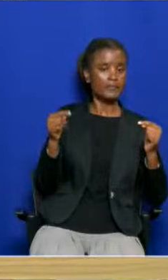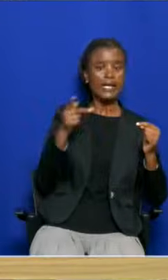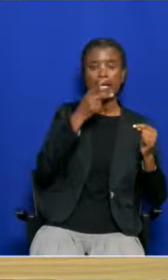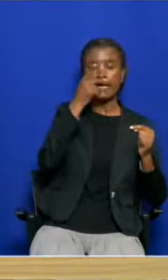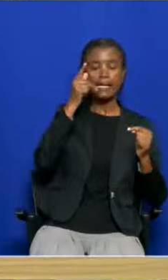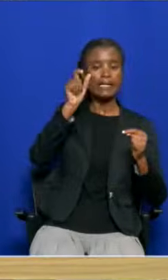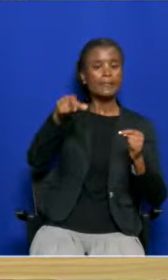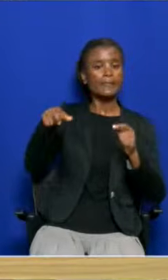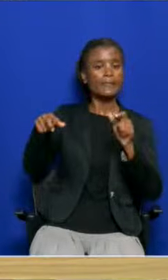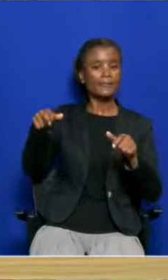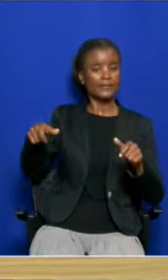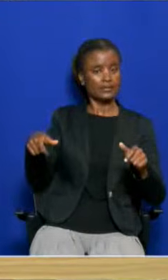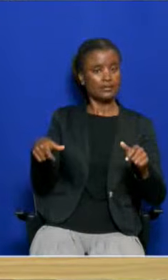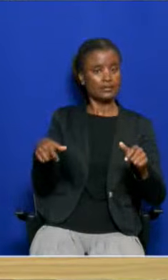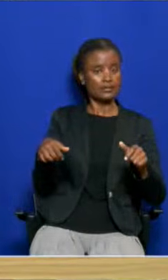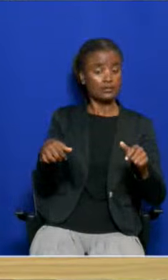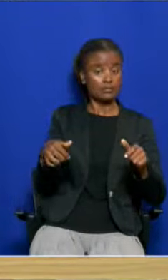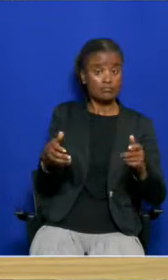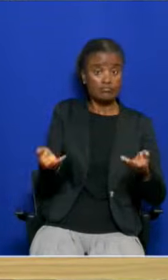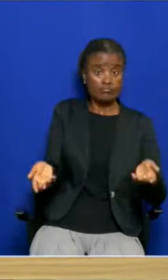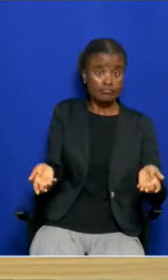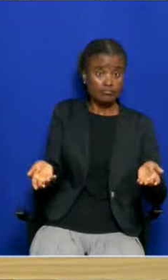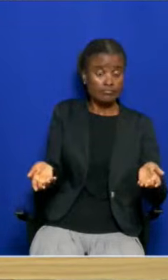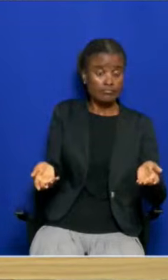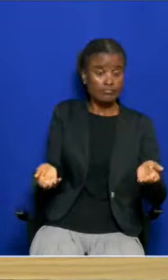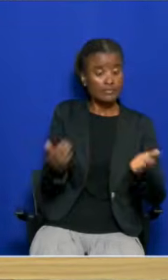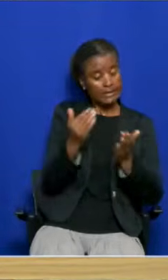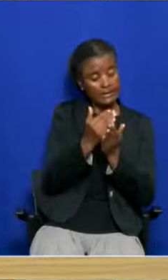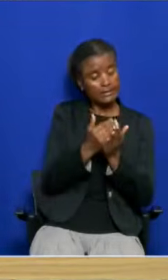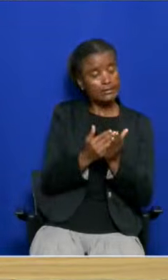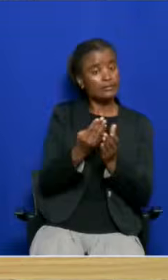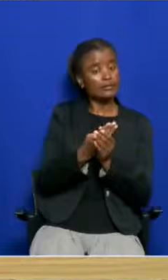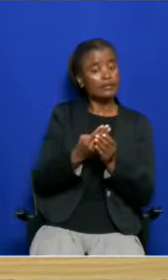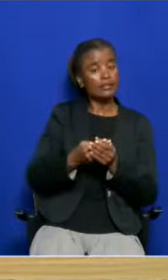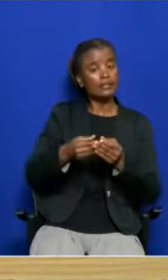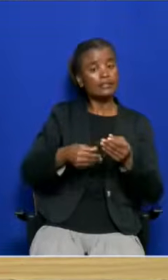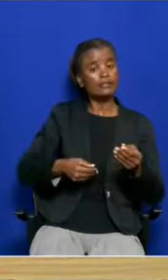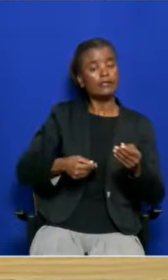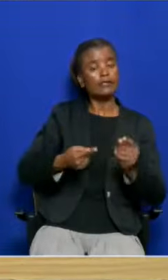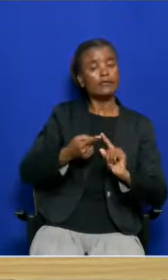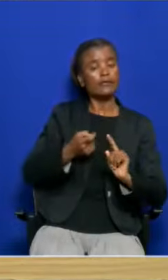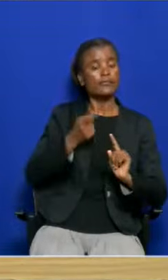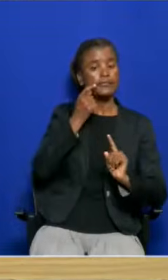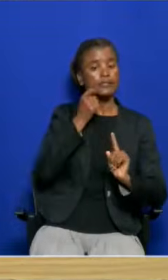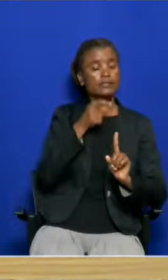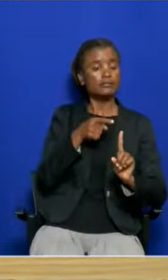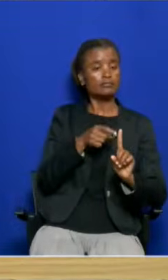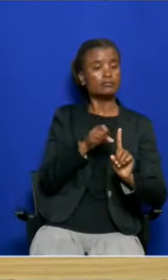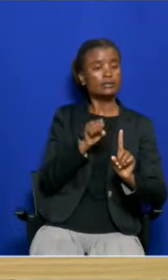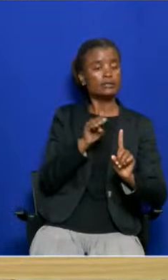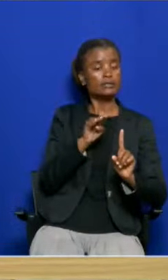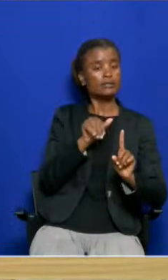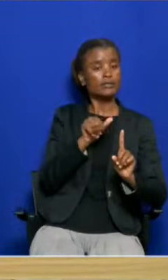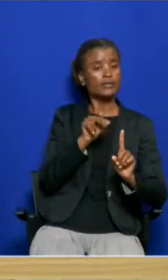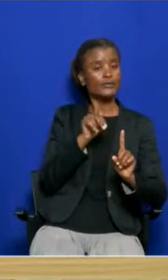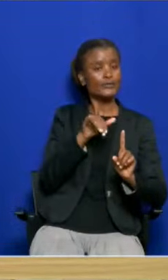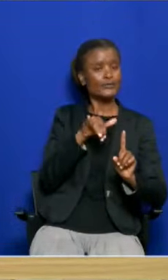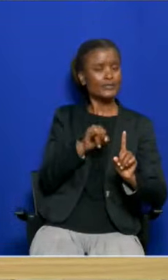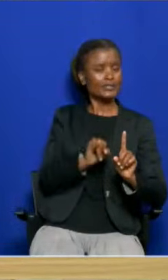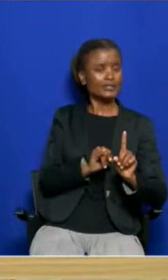cases that relate to Mr. Sibanyoni, they come from his enemy. Surely